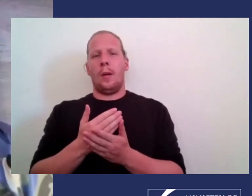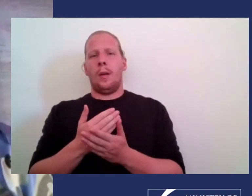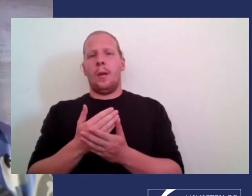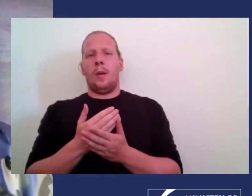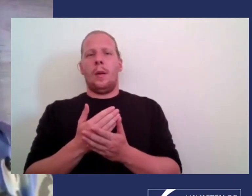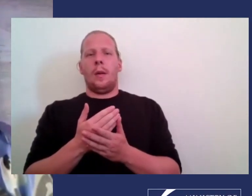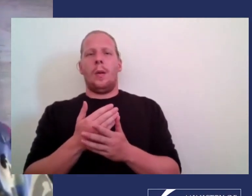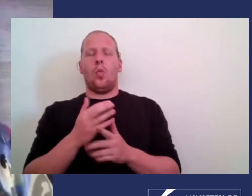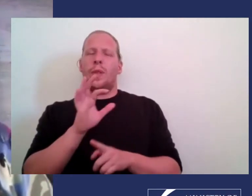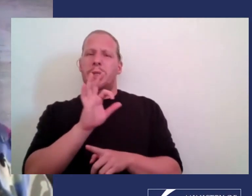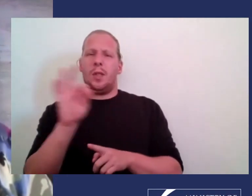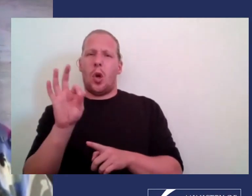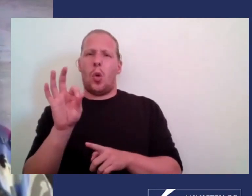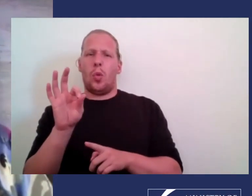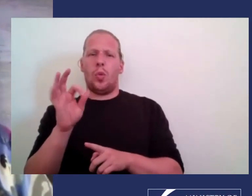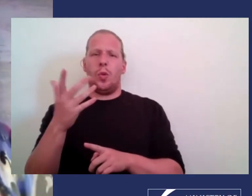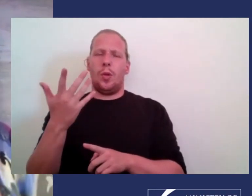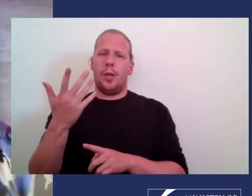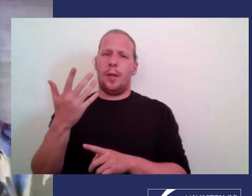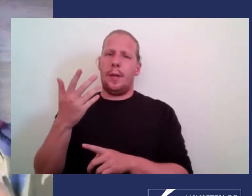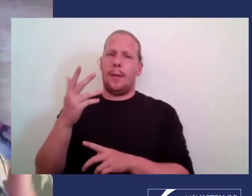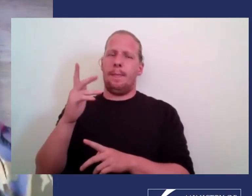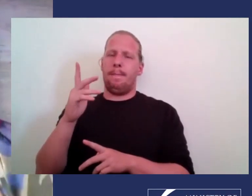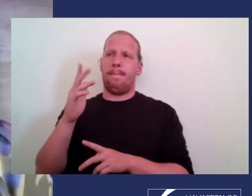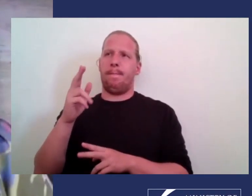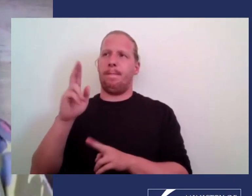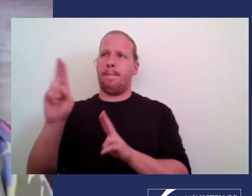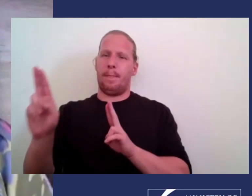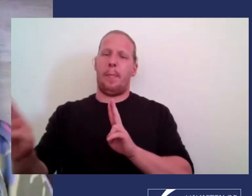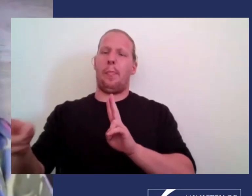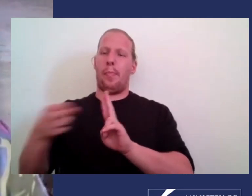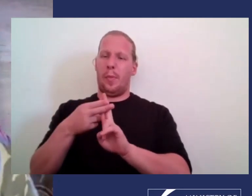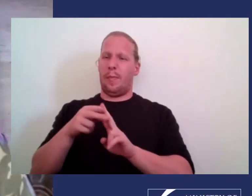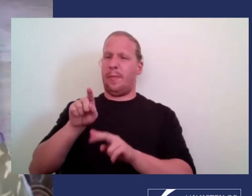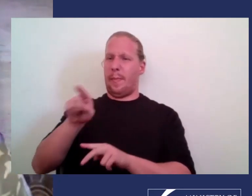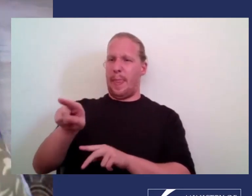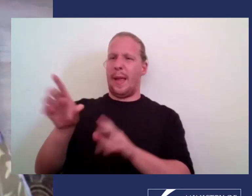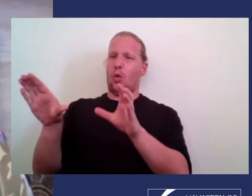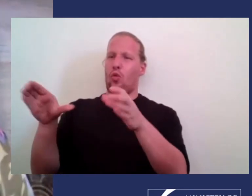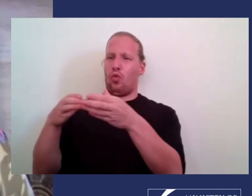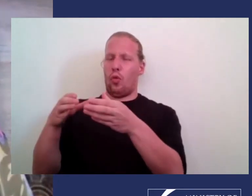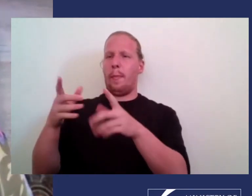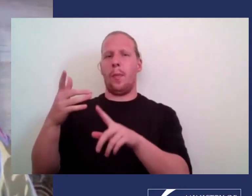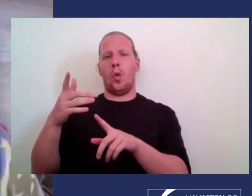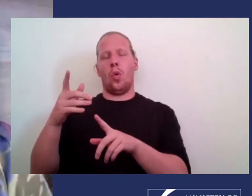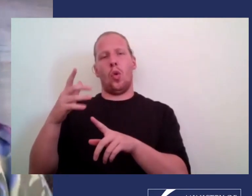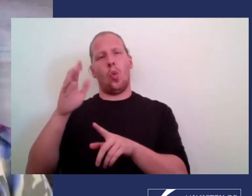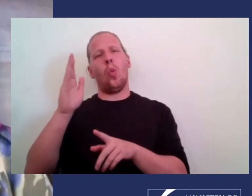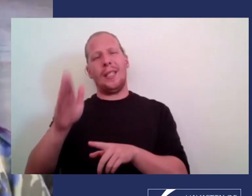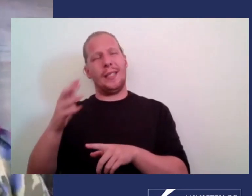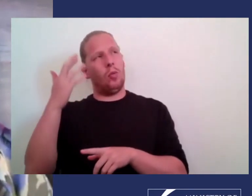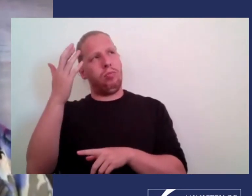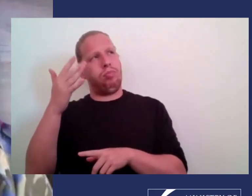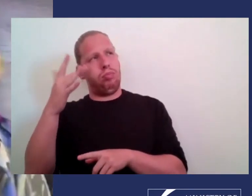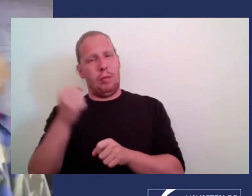stigmatise or punish people who are taking their own good time to come to the right decision for them and their whānau. And there